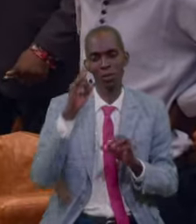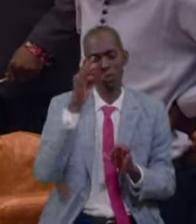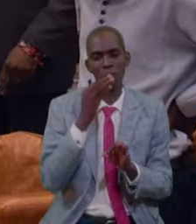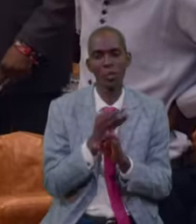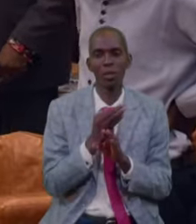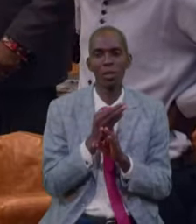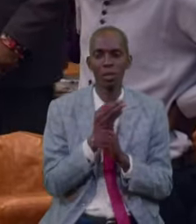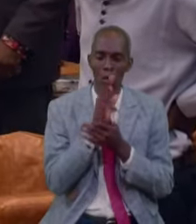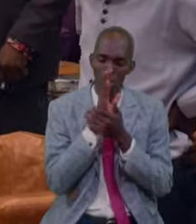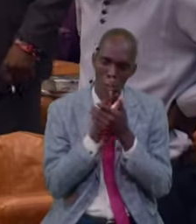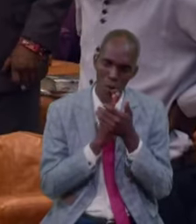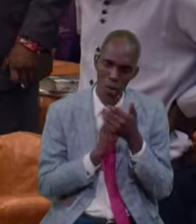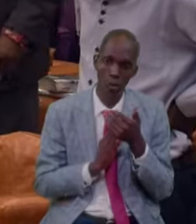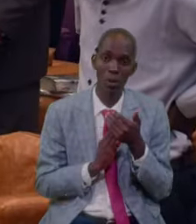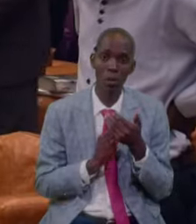The pride